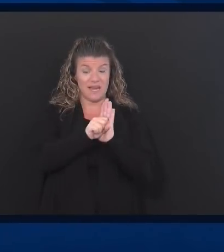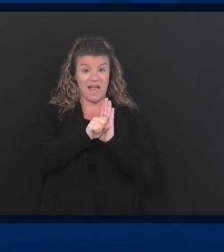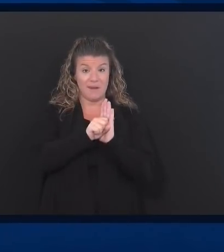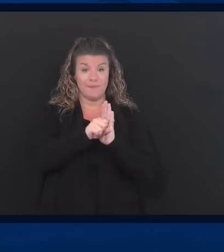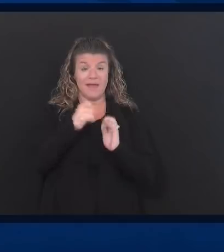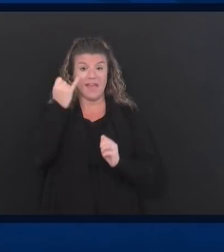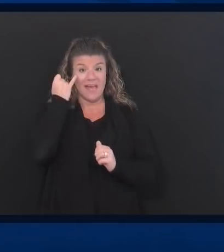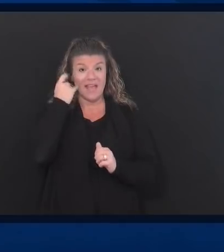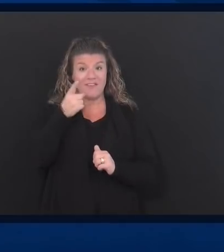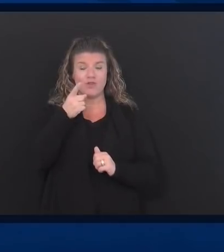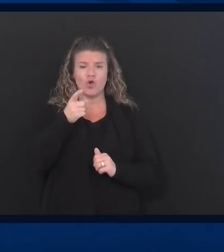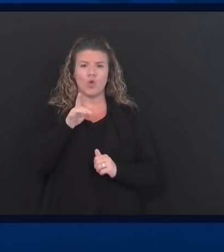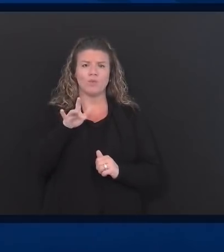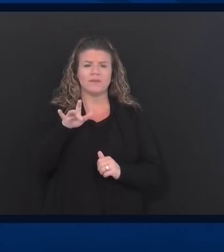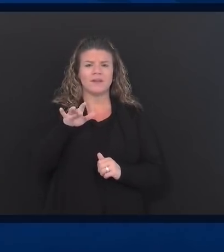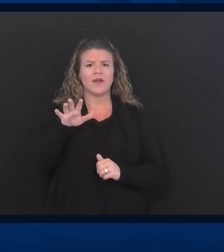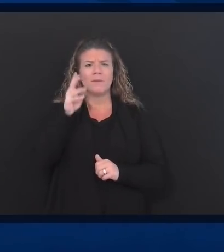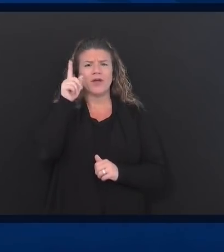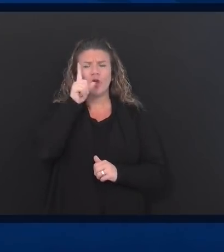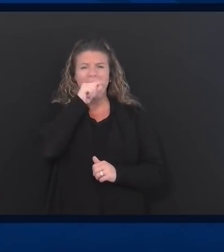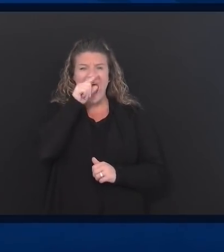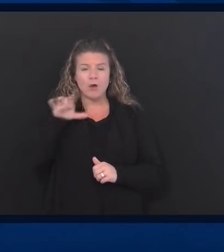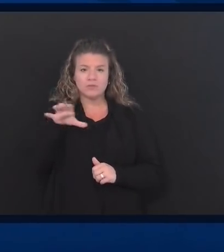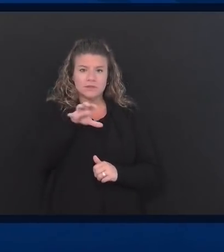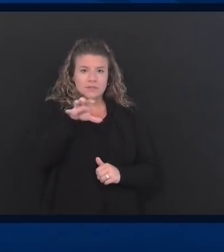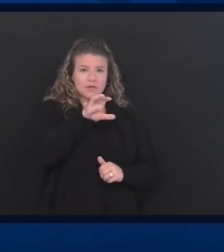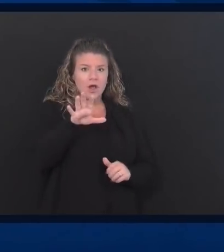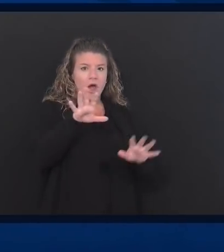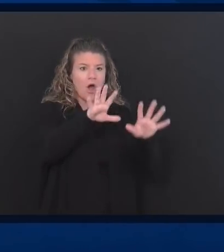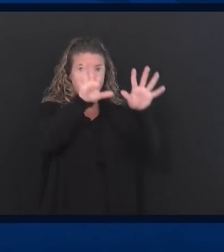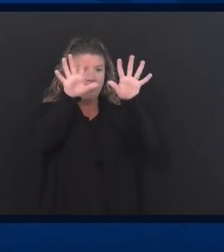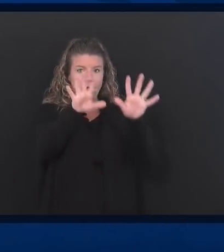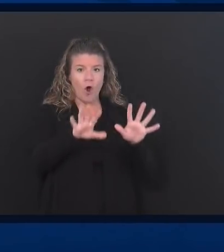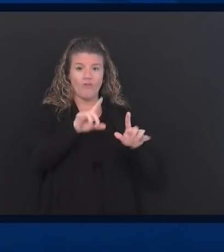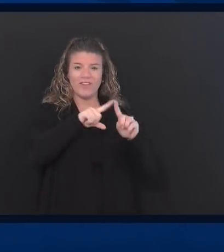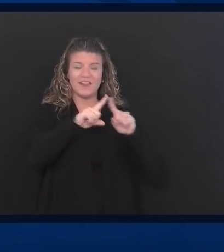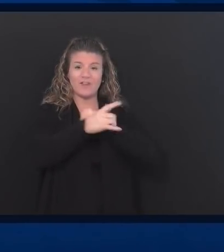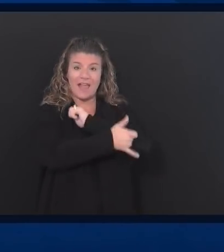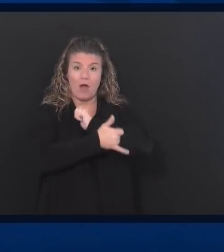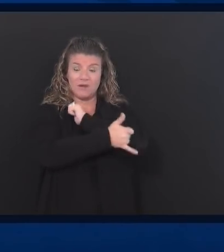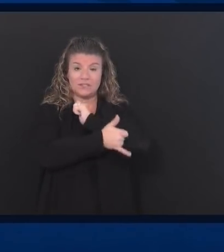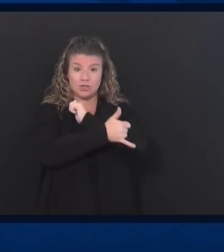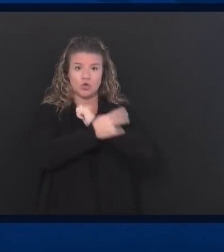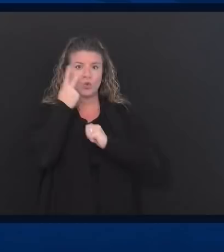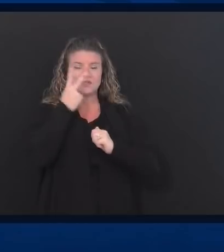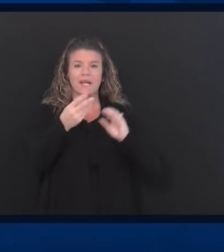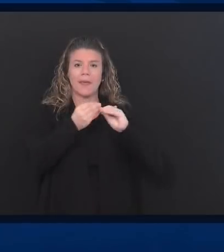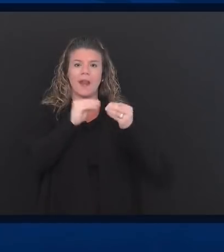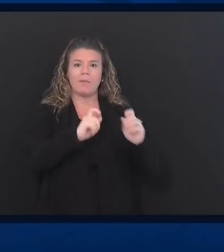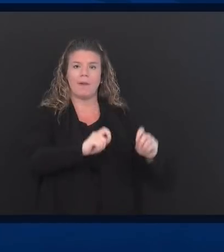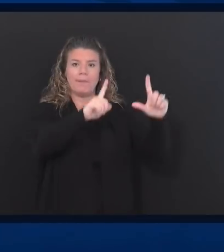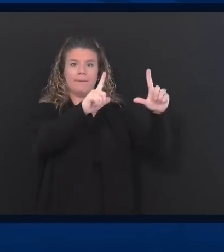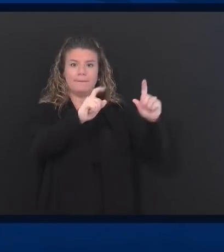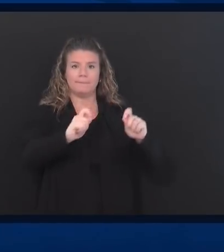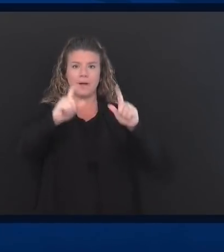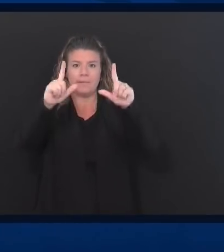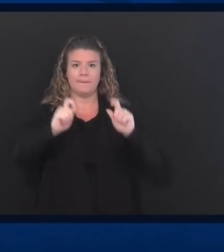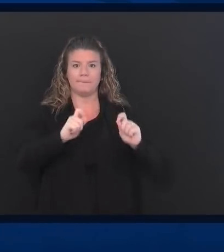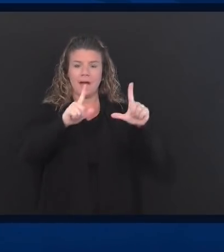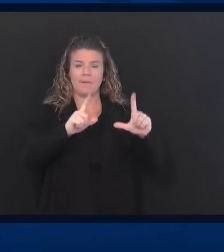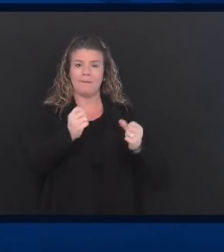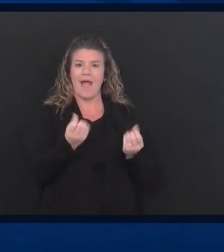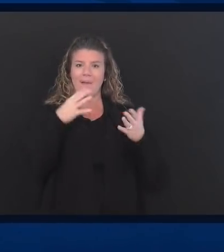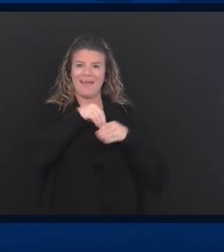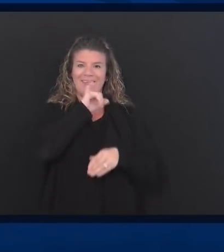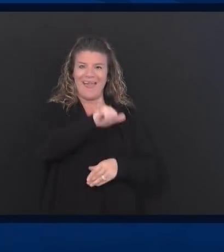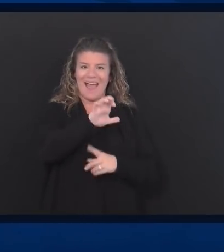each of those counties, you can see that the number of cases that are in that county.